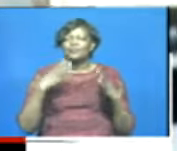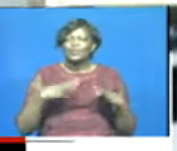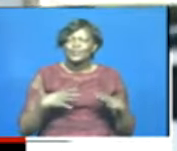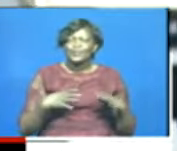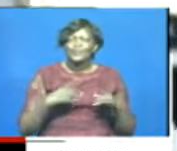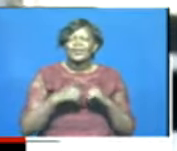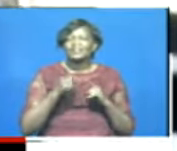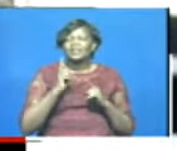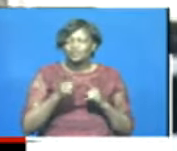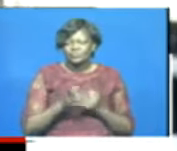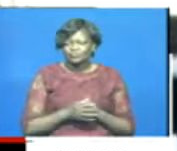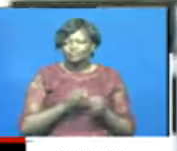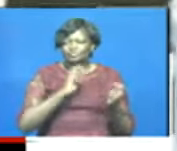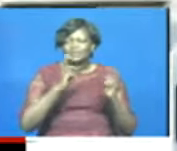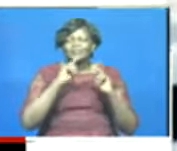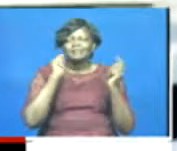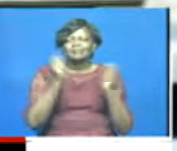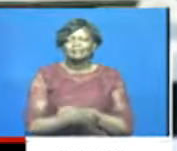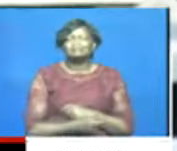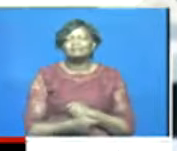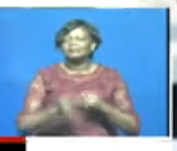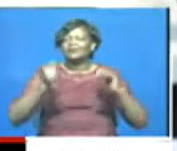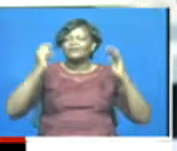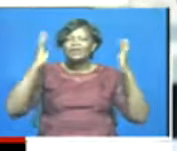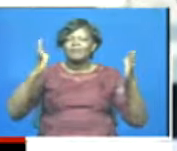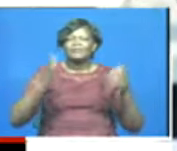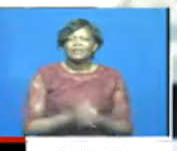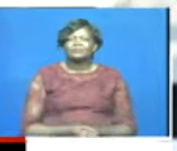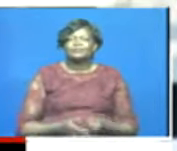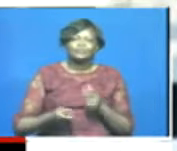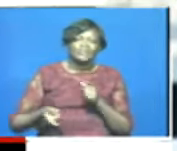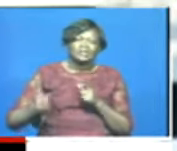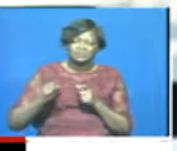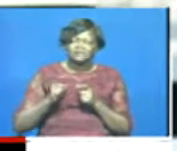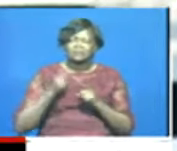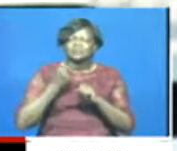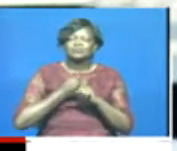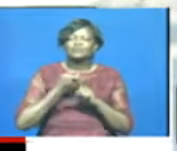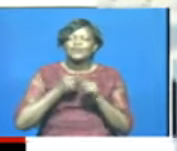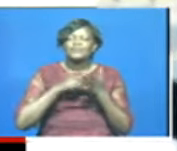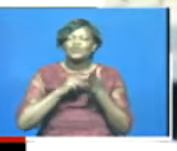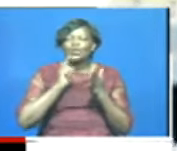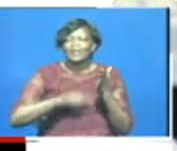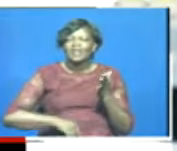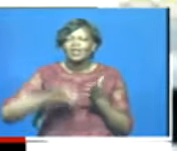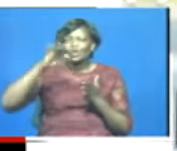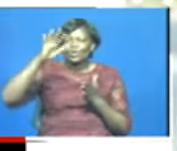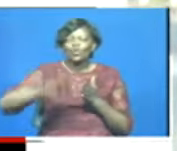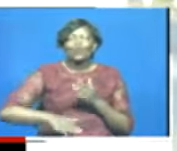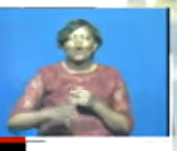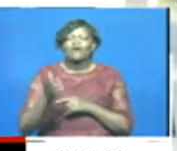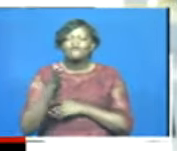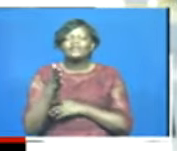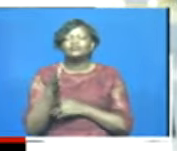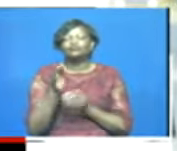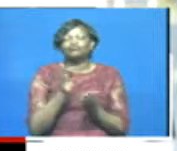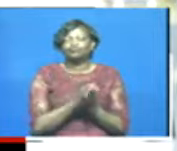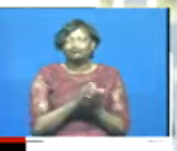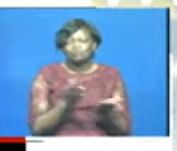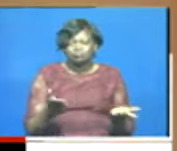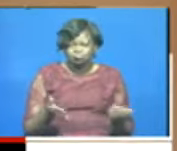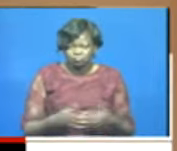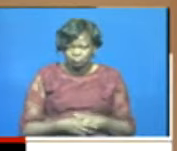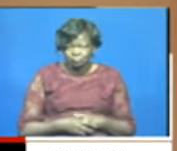of climate change looms large. An increase in temperatures means lower fish stocks. Alan Aoko, Prime